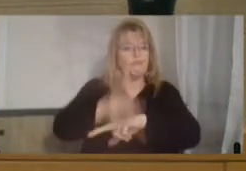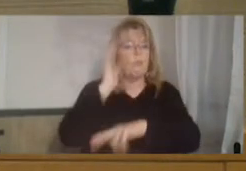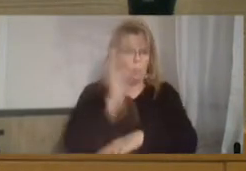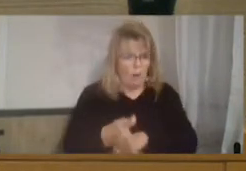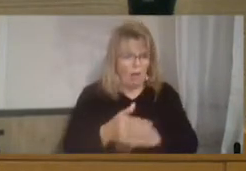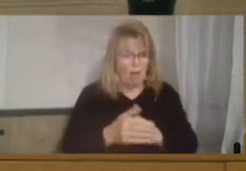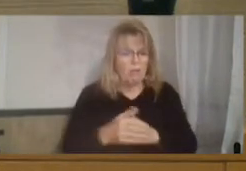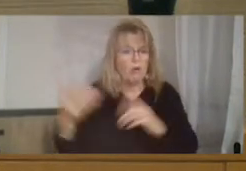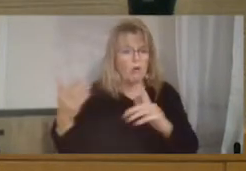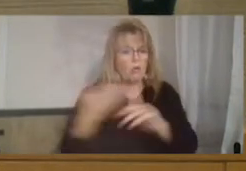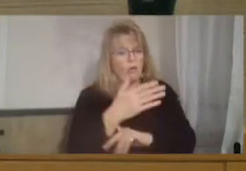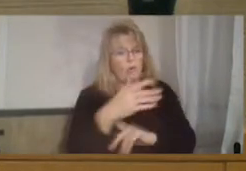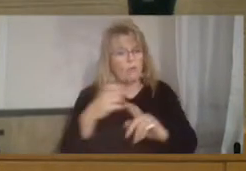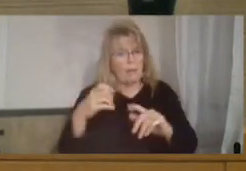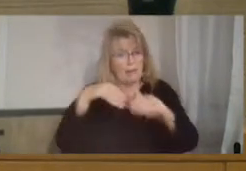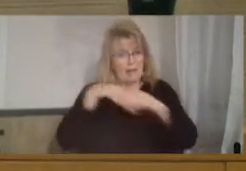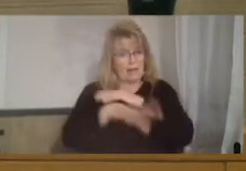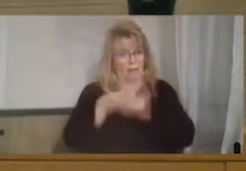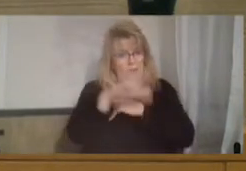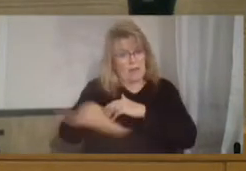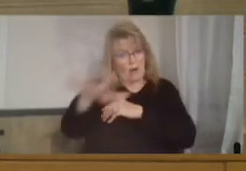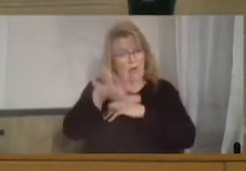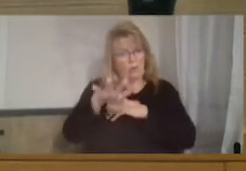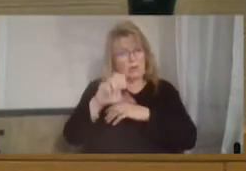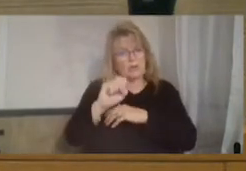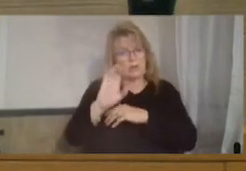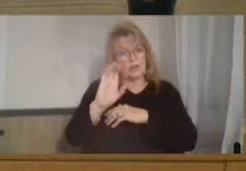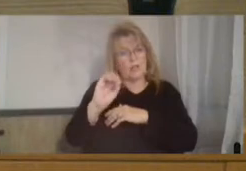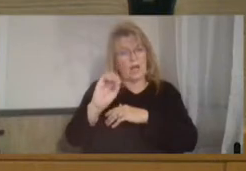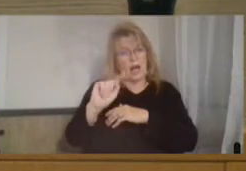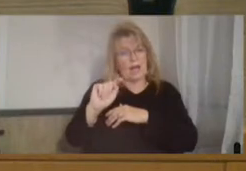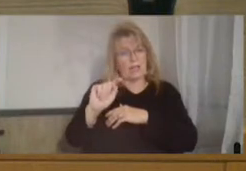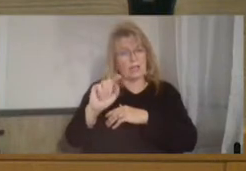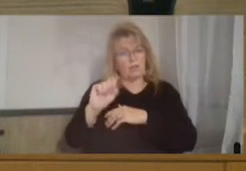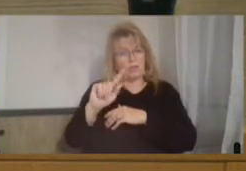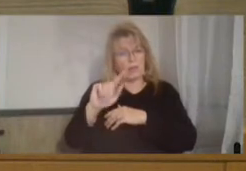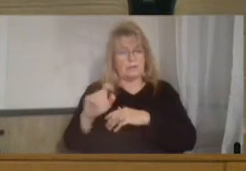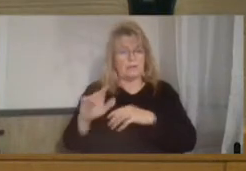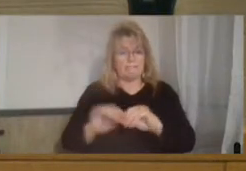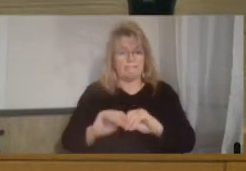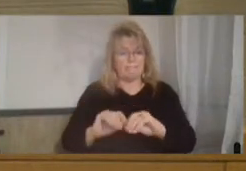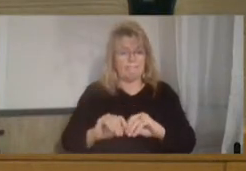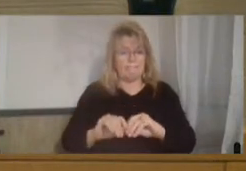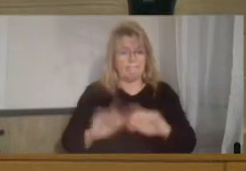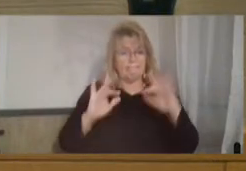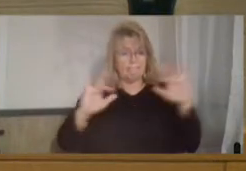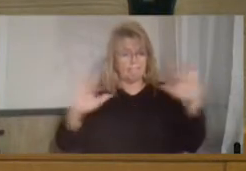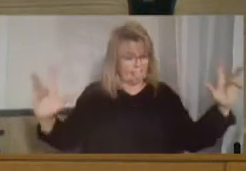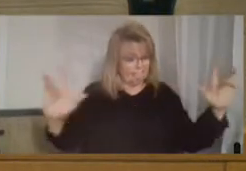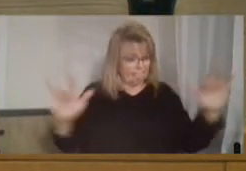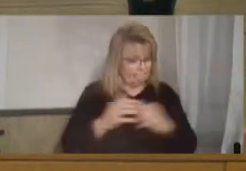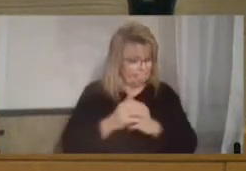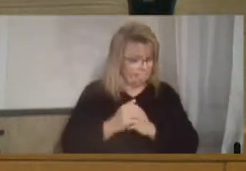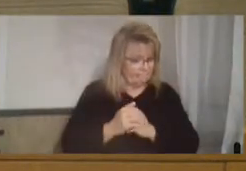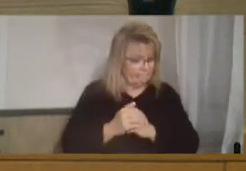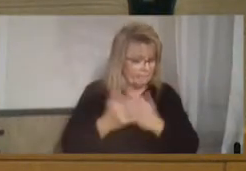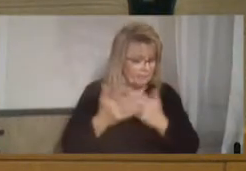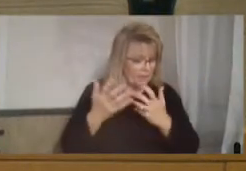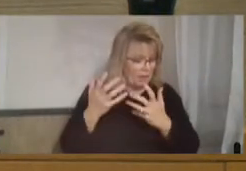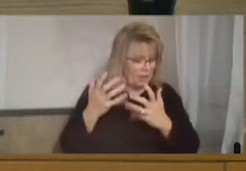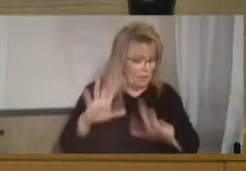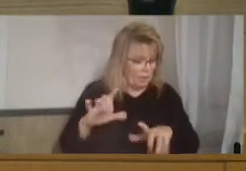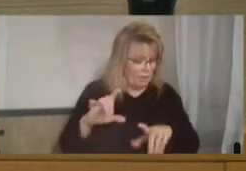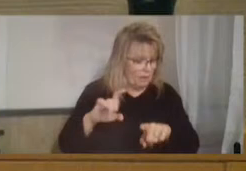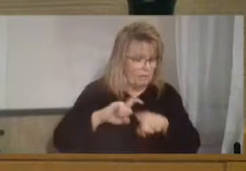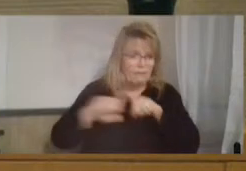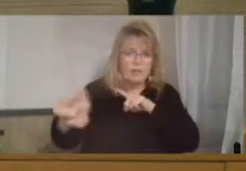cutting through from the entrance area when Scott Street is clear. We already have to keep calling the city,